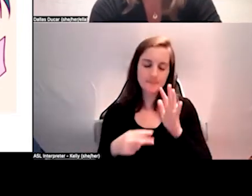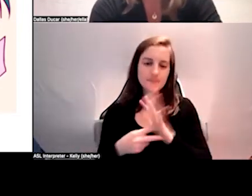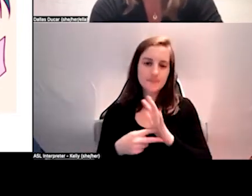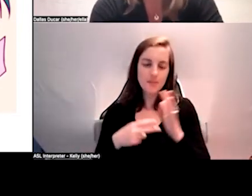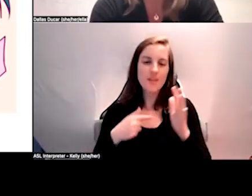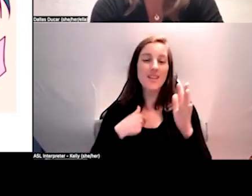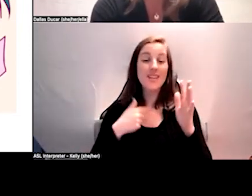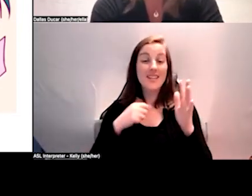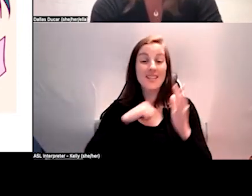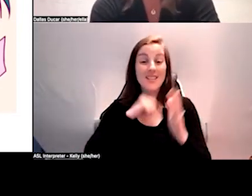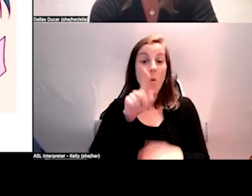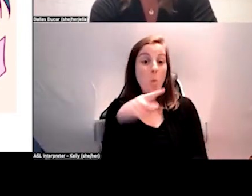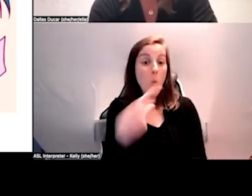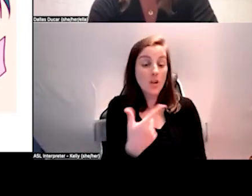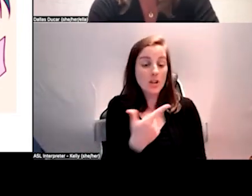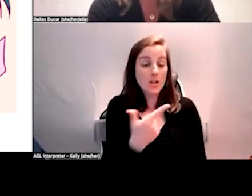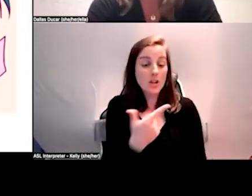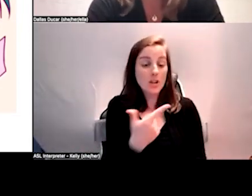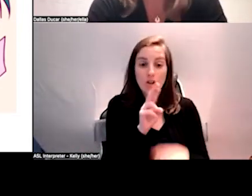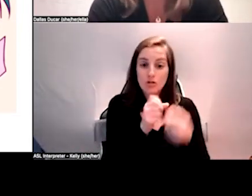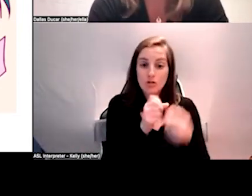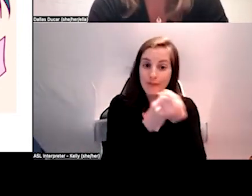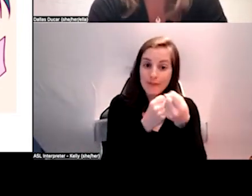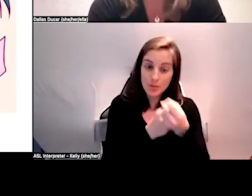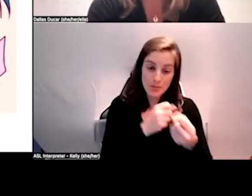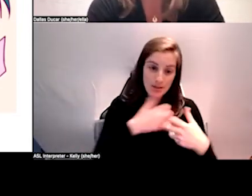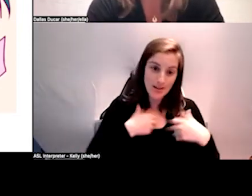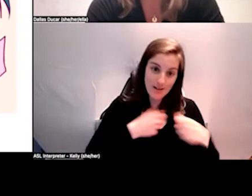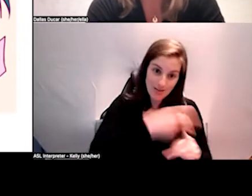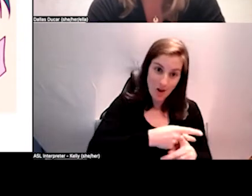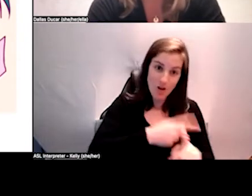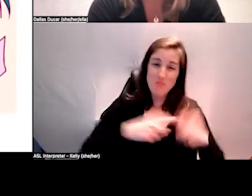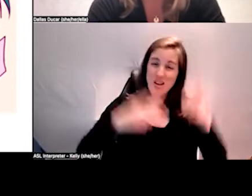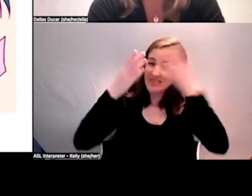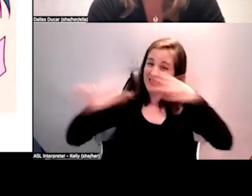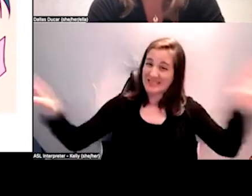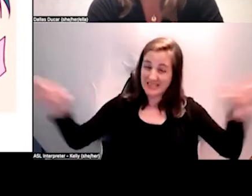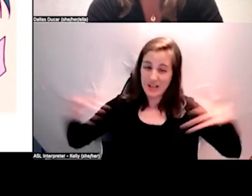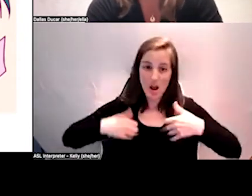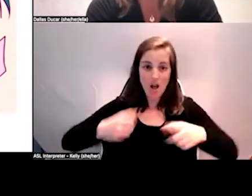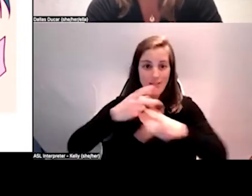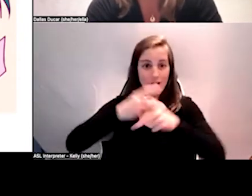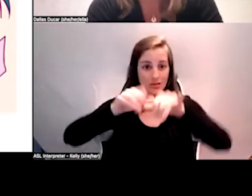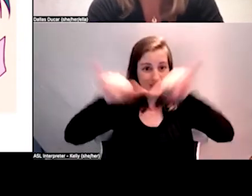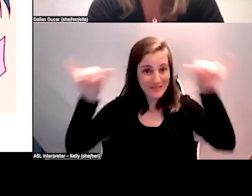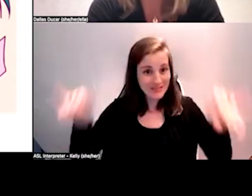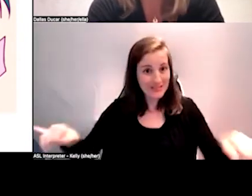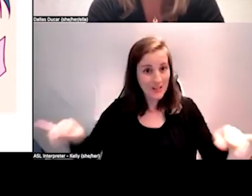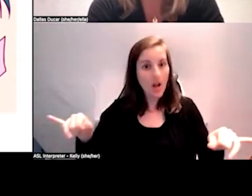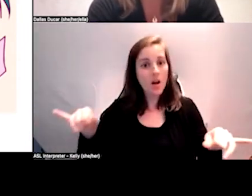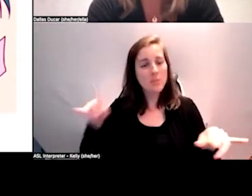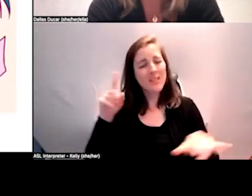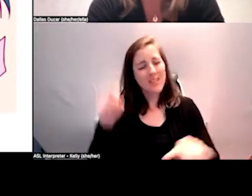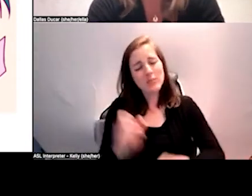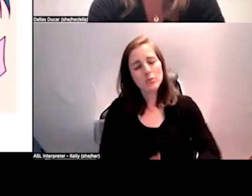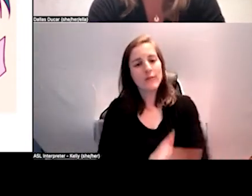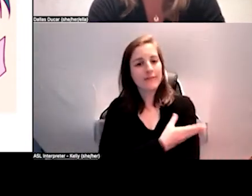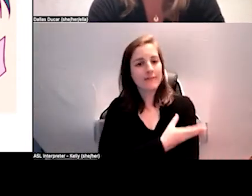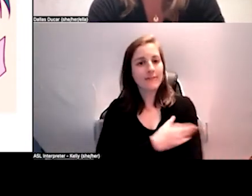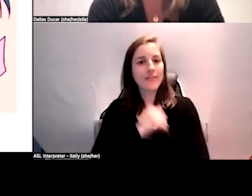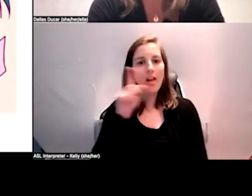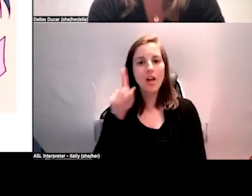healthcare to just do better and stop putting people in boxes and stop being a box to be checked,